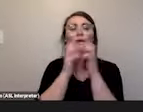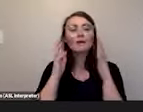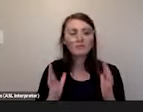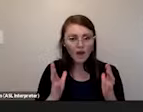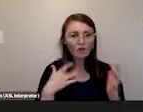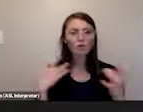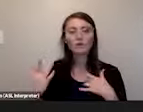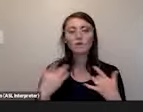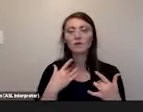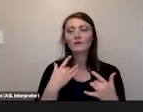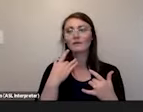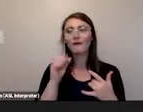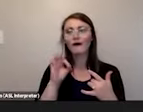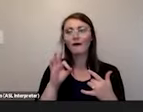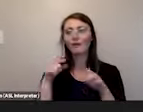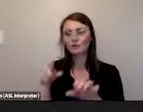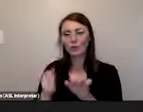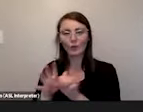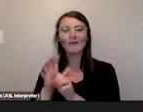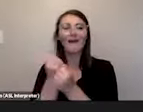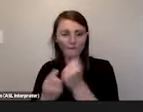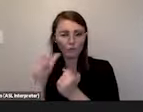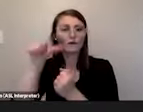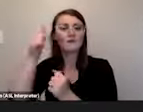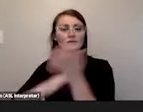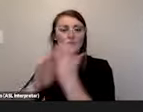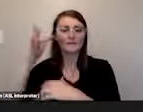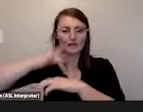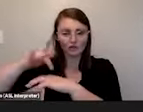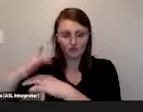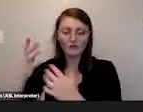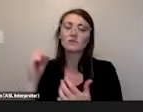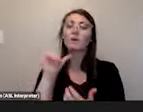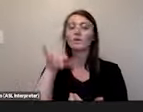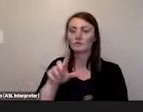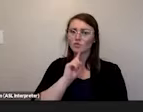it in public. So it's a great way of presenting tactile information to people,